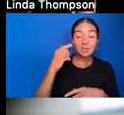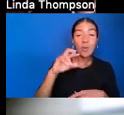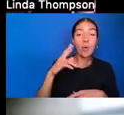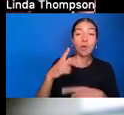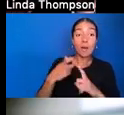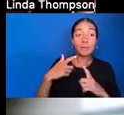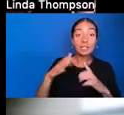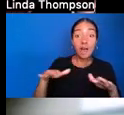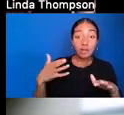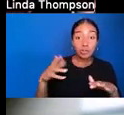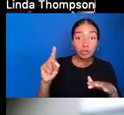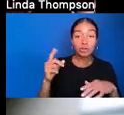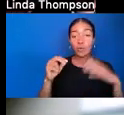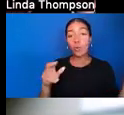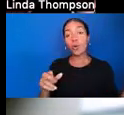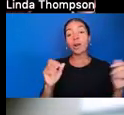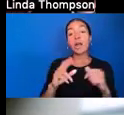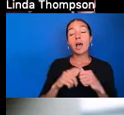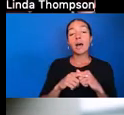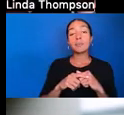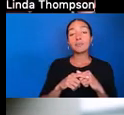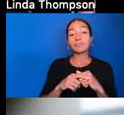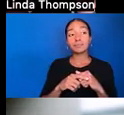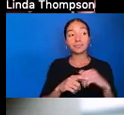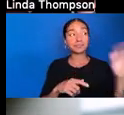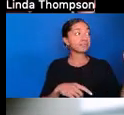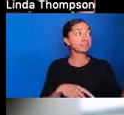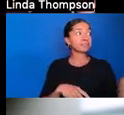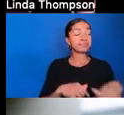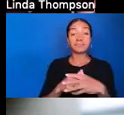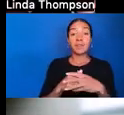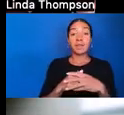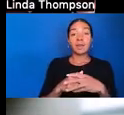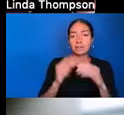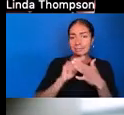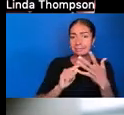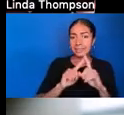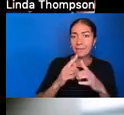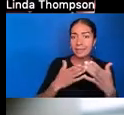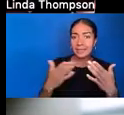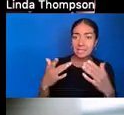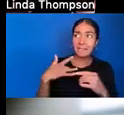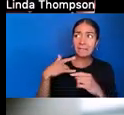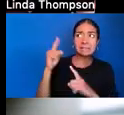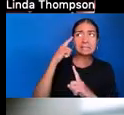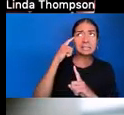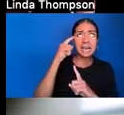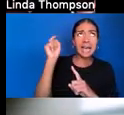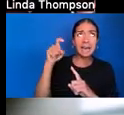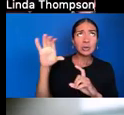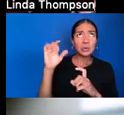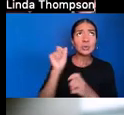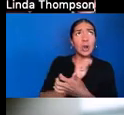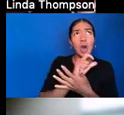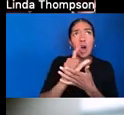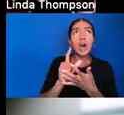can be some different things that make us think we have to do all of the things. So